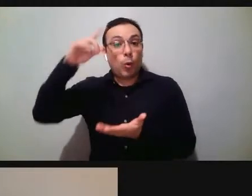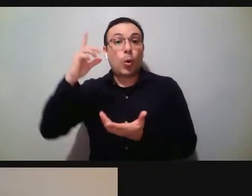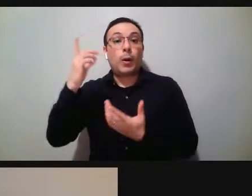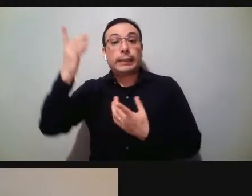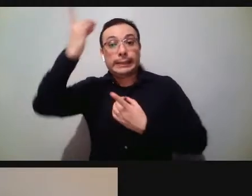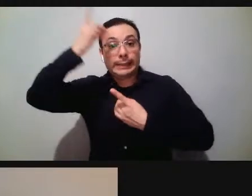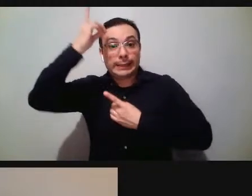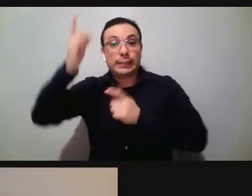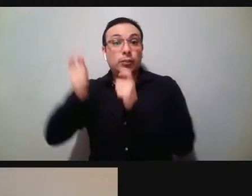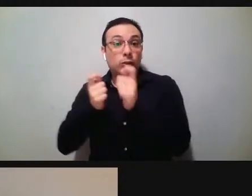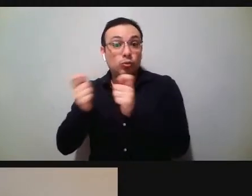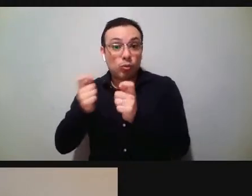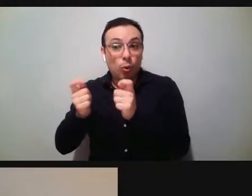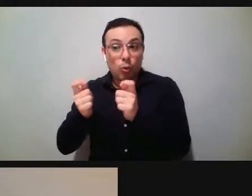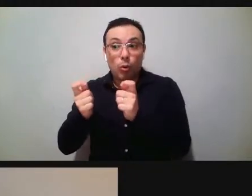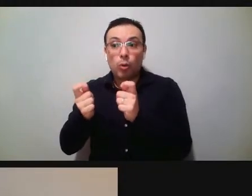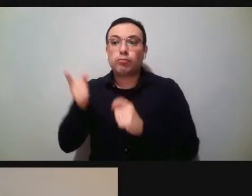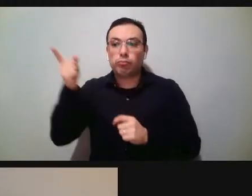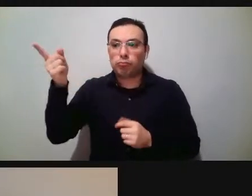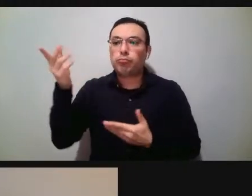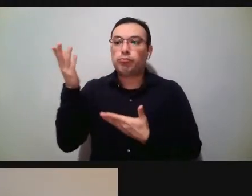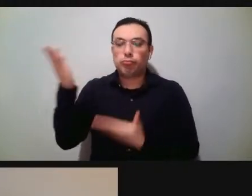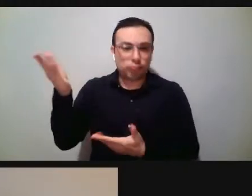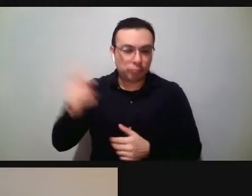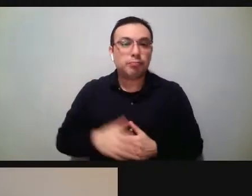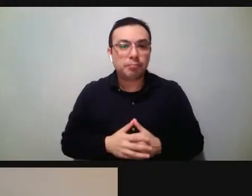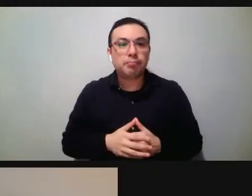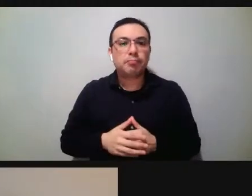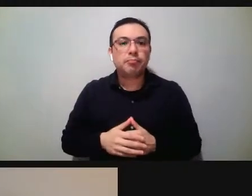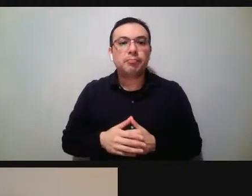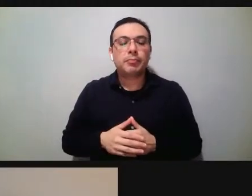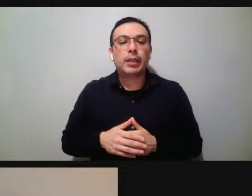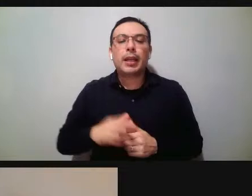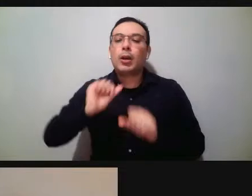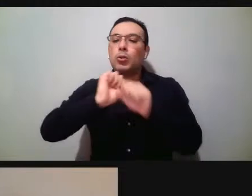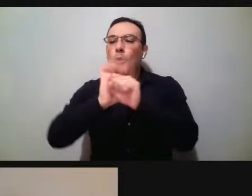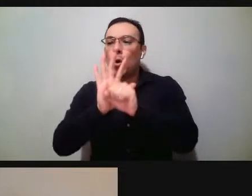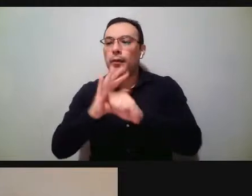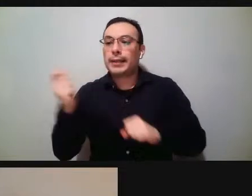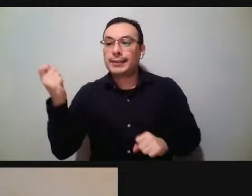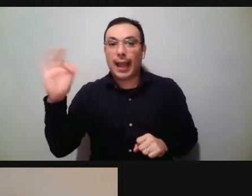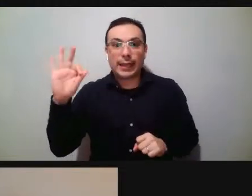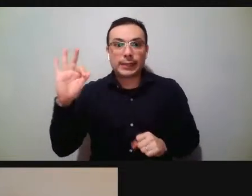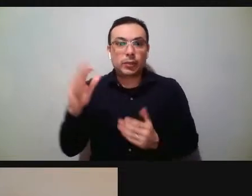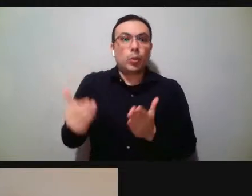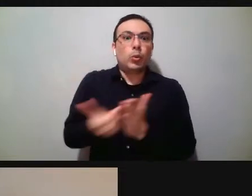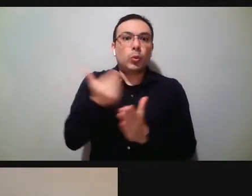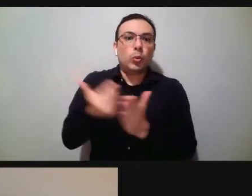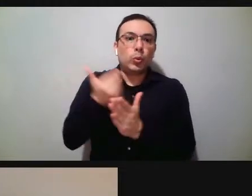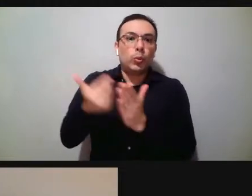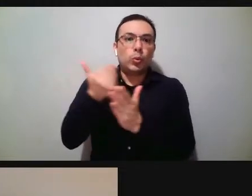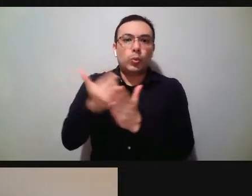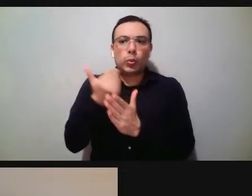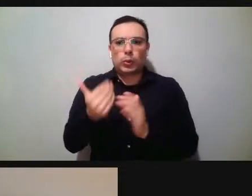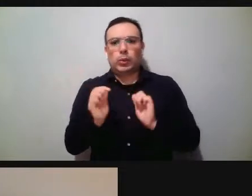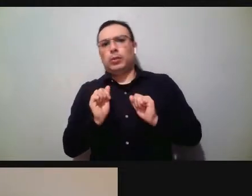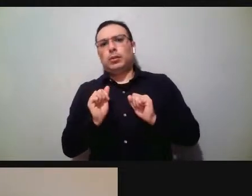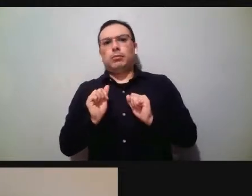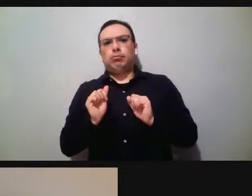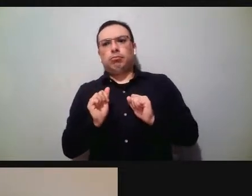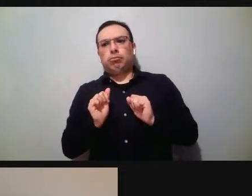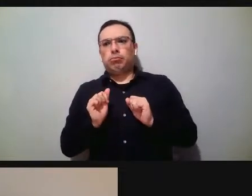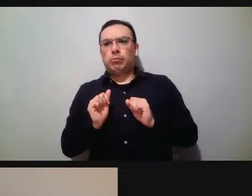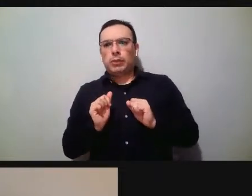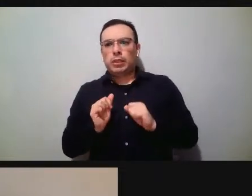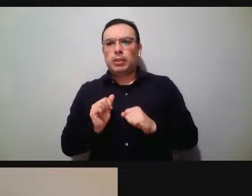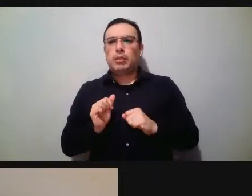information. What I will say is that, because, COVID-19 is novel and new, there are things that do change. And so